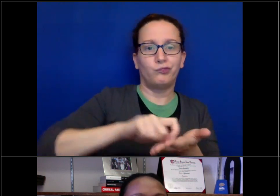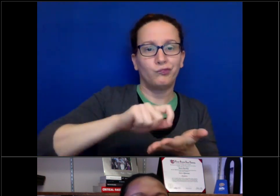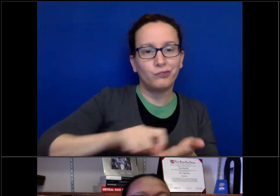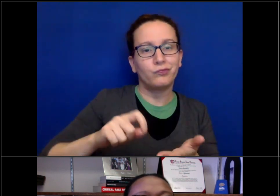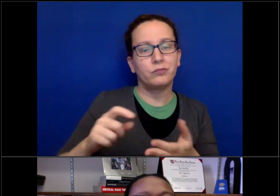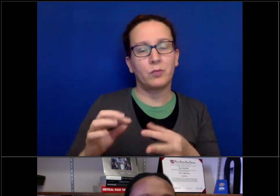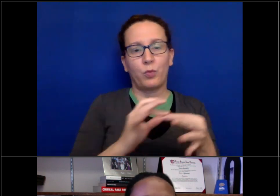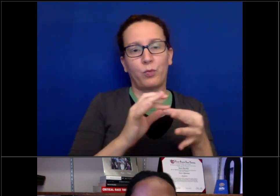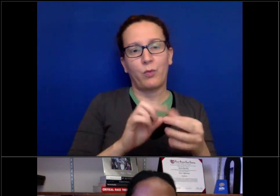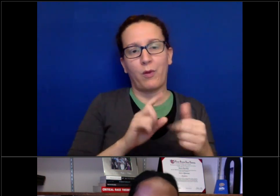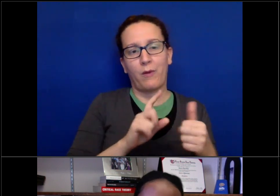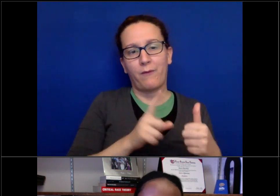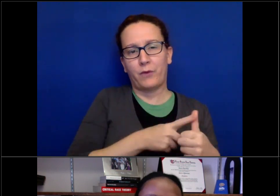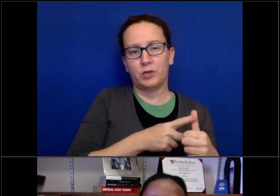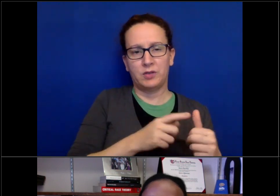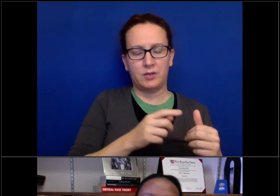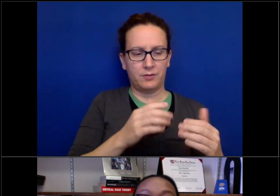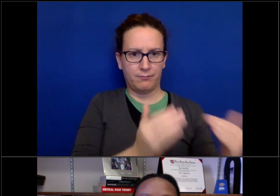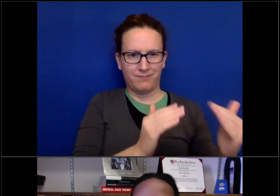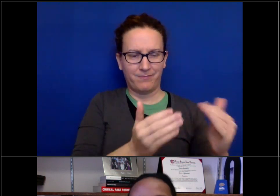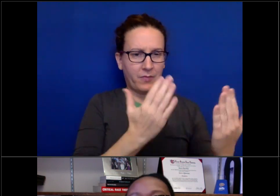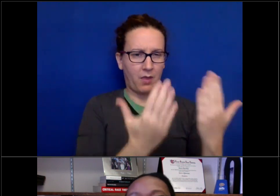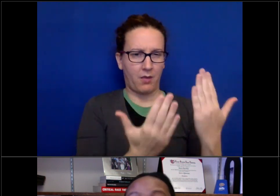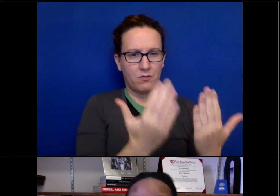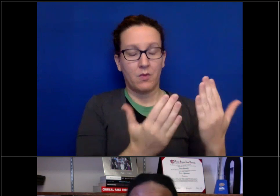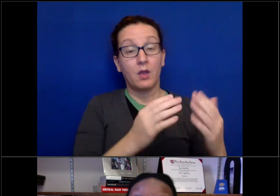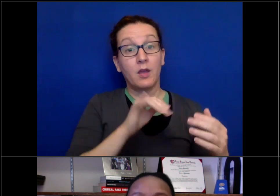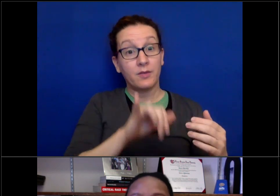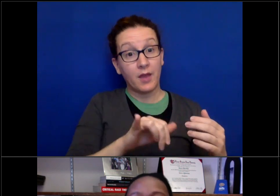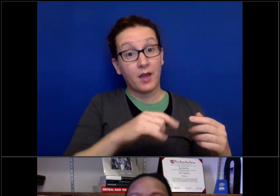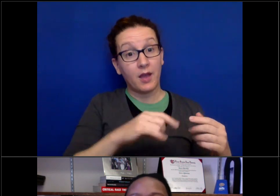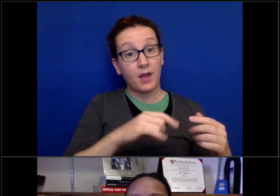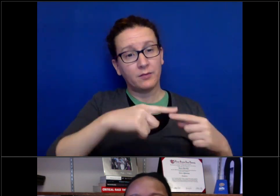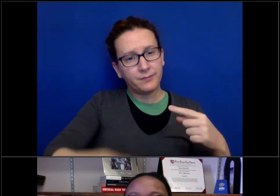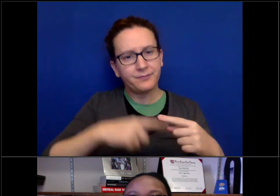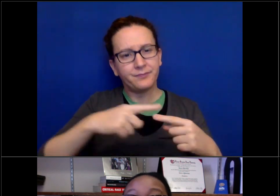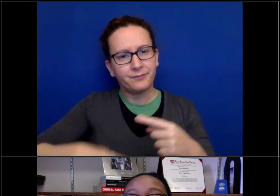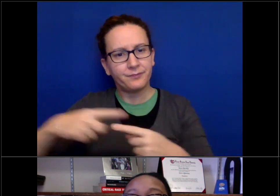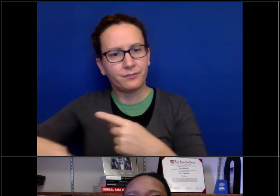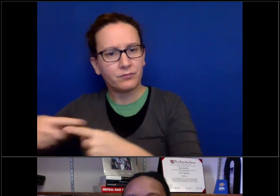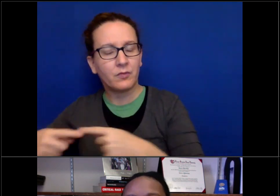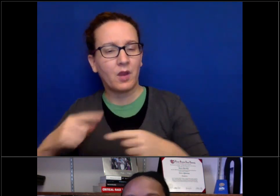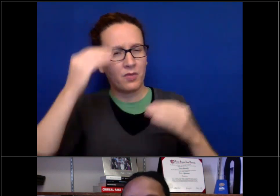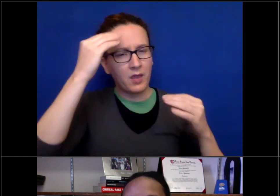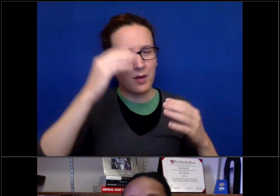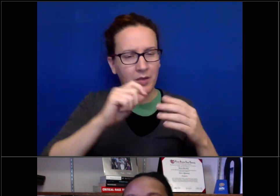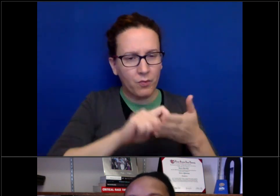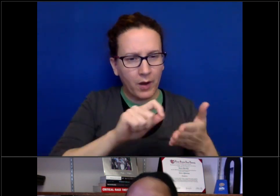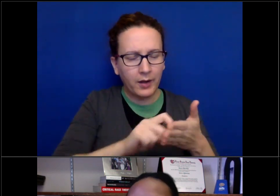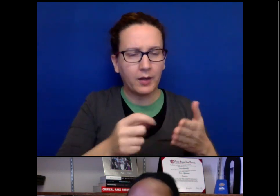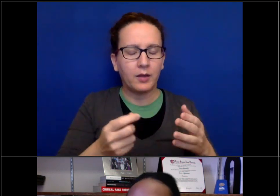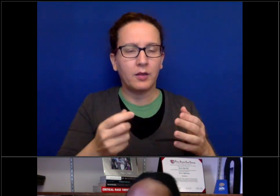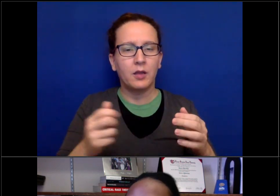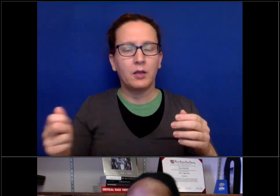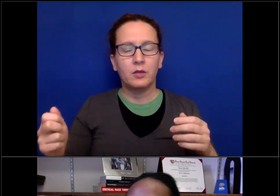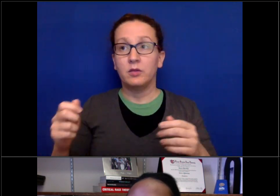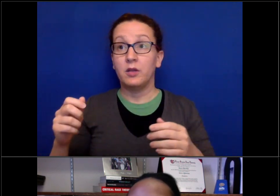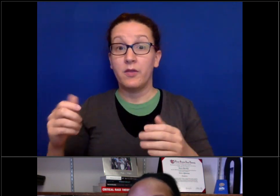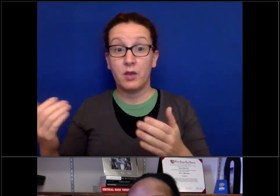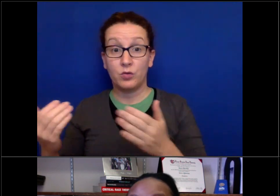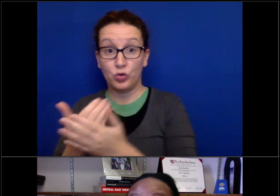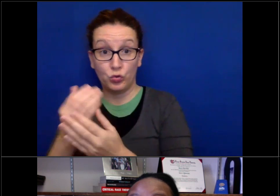wrote about it. And like that sort of iterative process of thinking about writing is super important before we feel